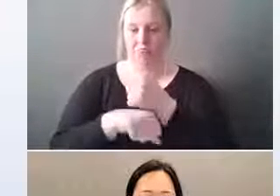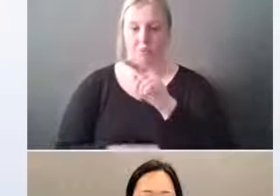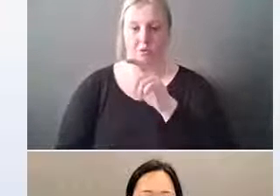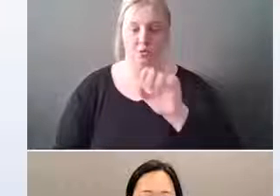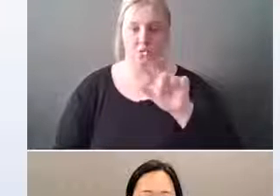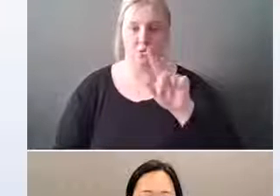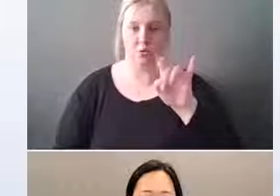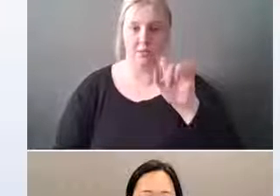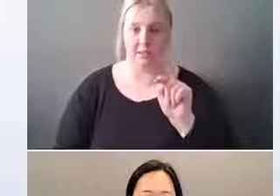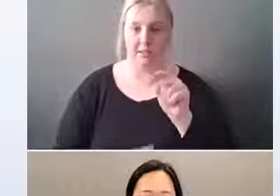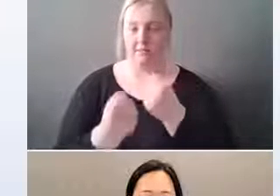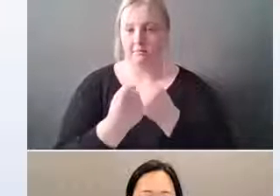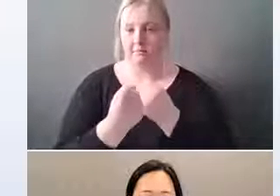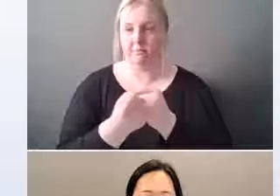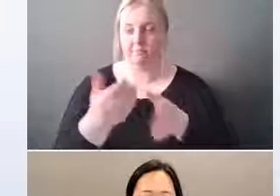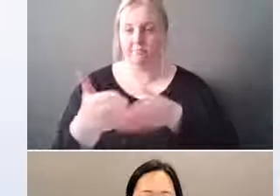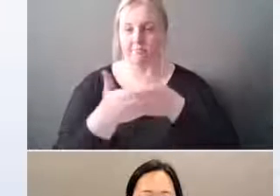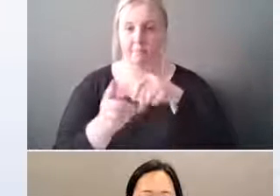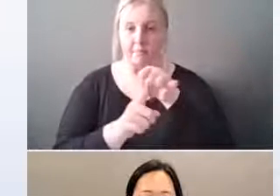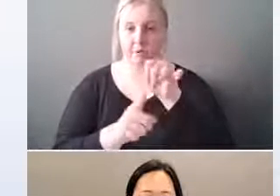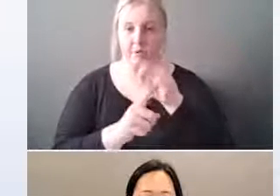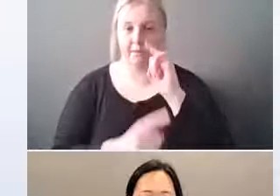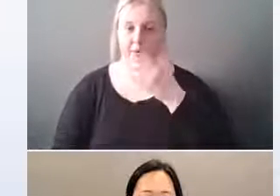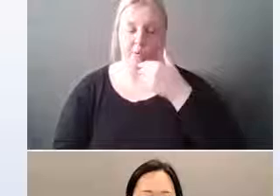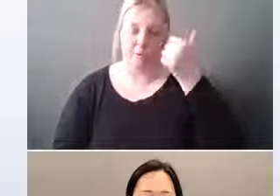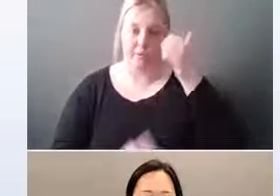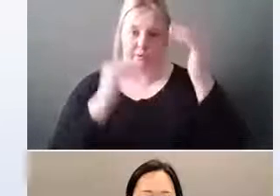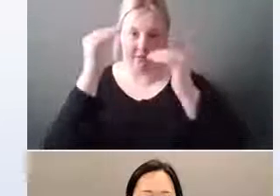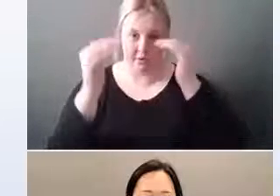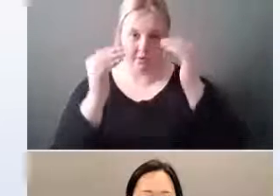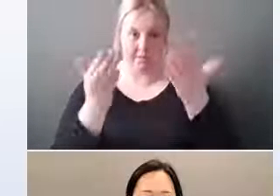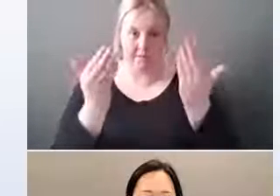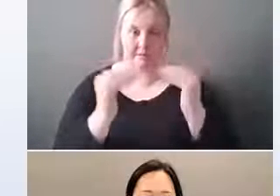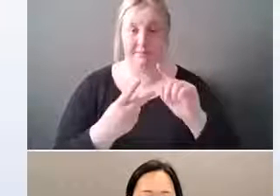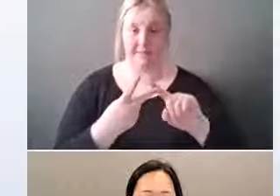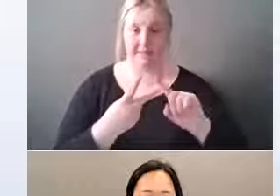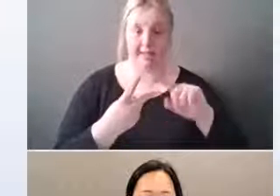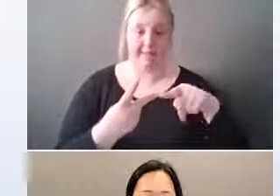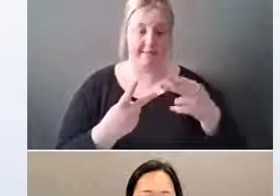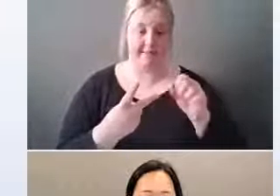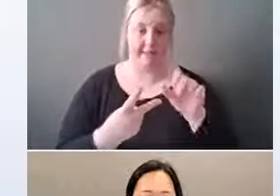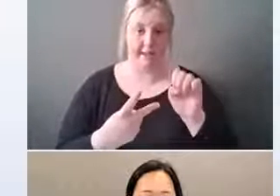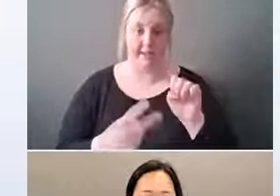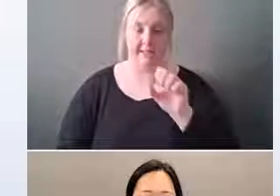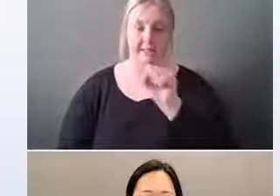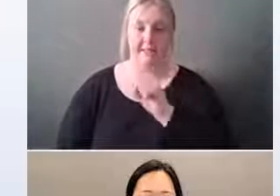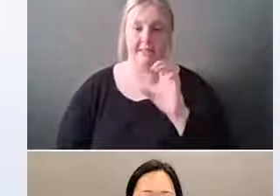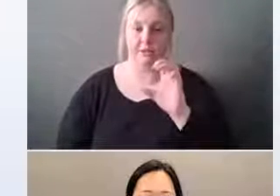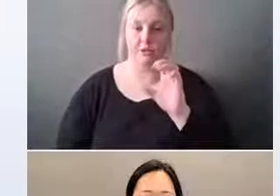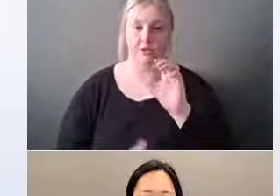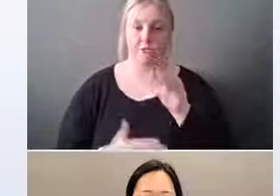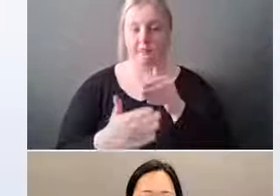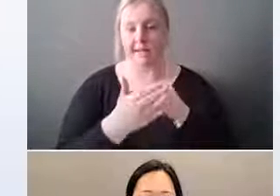of anti-bullying initiatives with older adults. The second phase is the Senior Anti-Bullying Project that